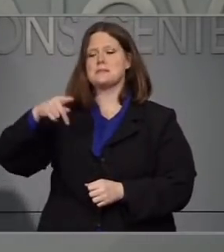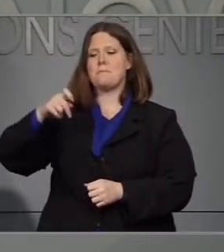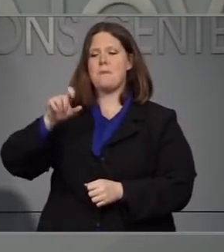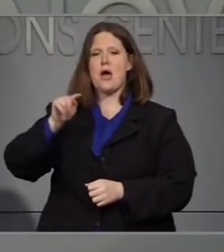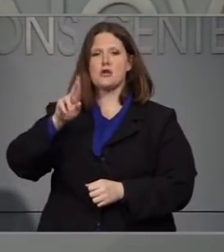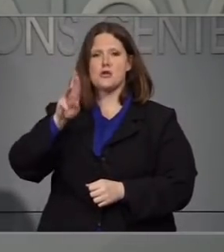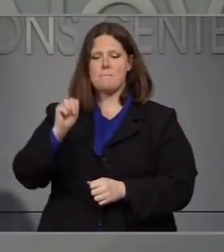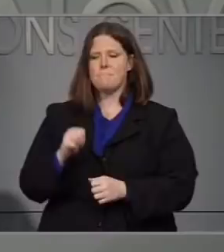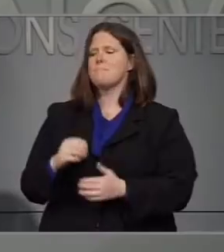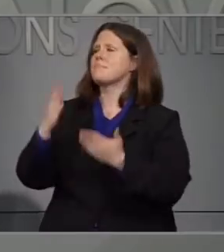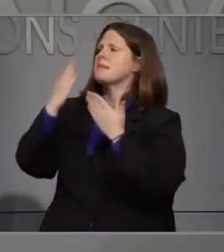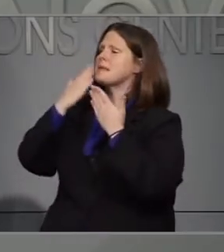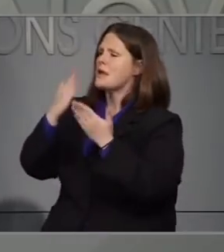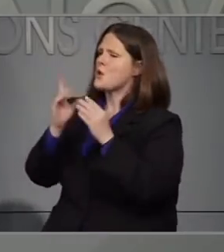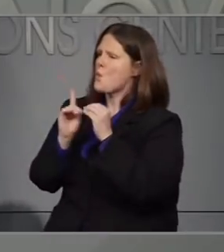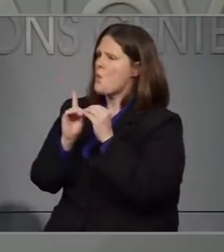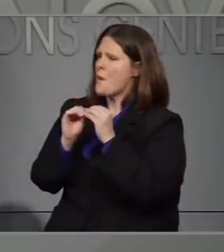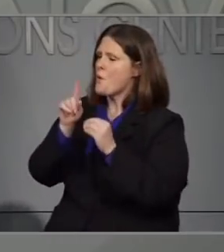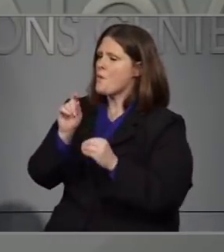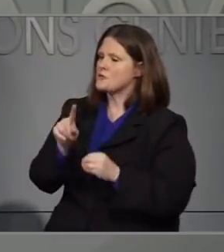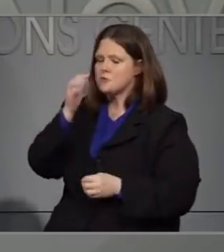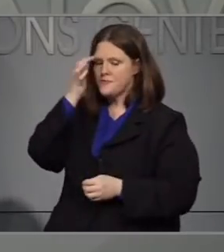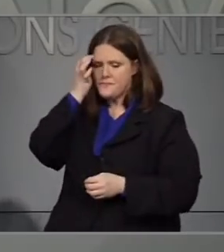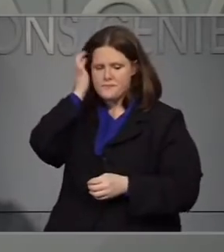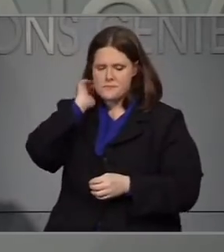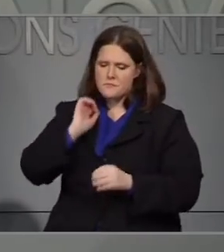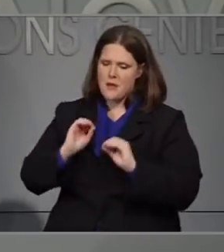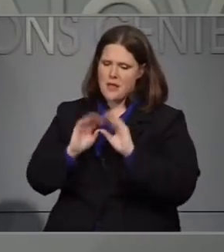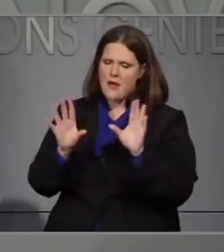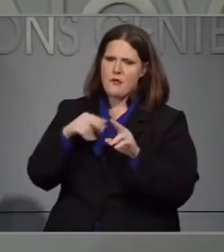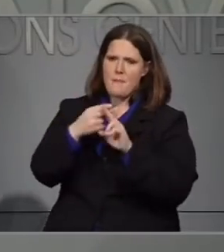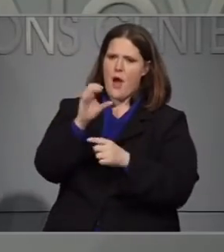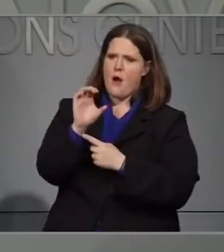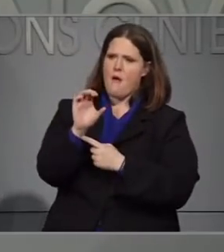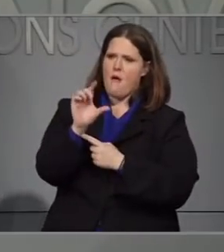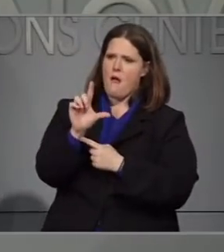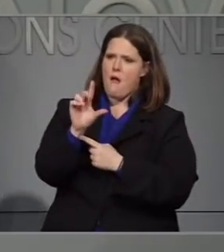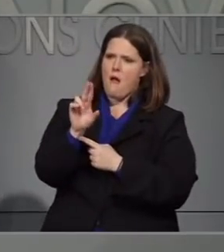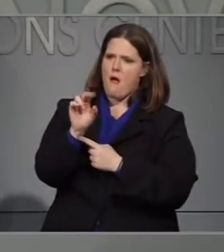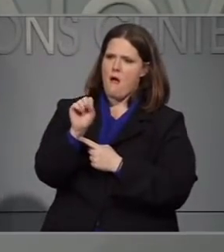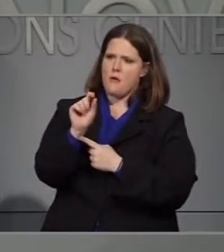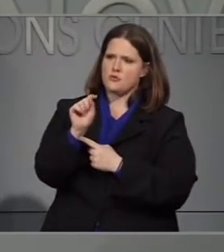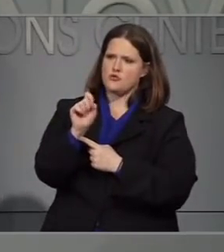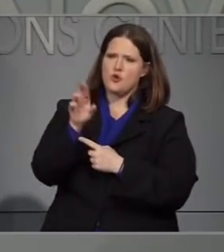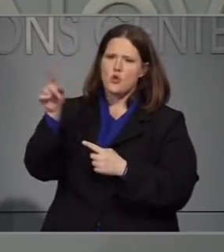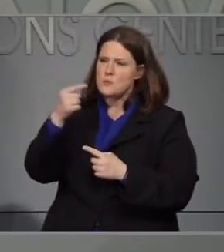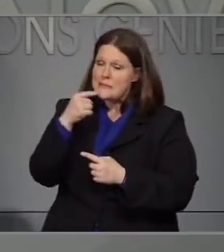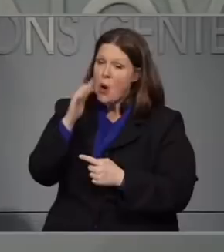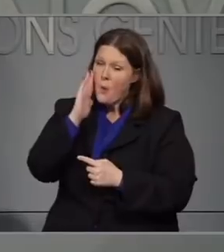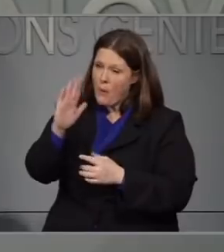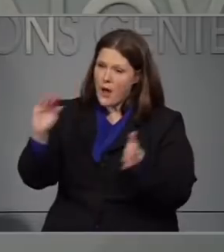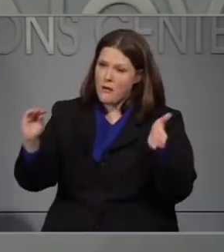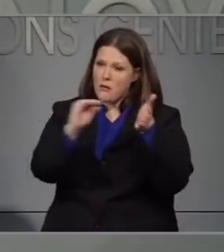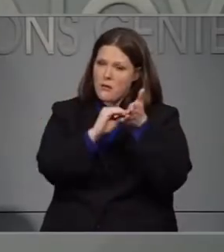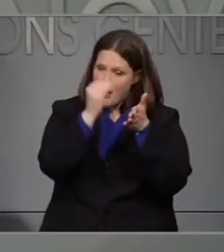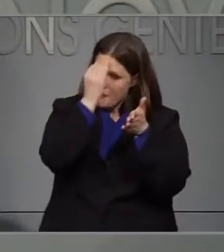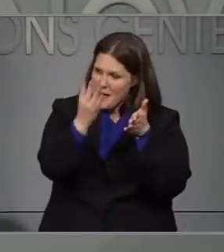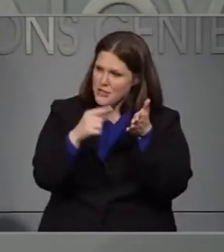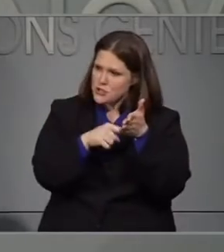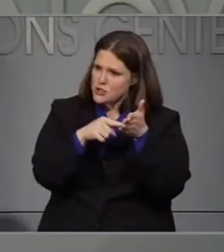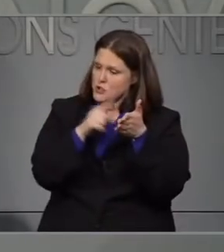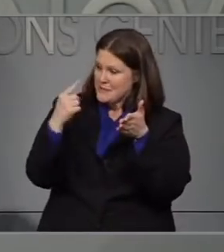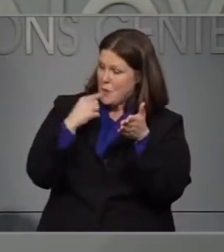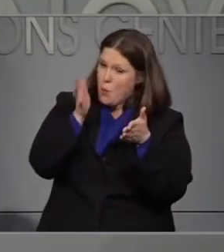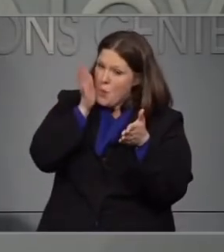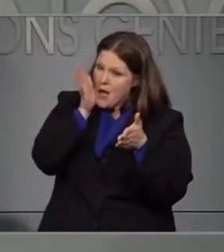Thanks, Dr. Cohen. One other question, clarifying about the cluster data you're going to be publishing. Right